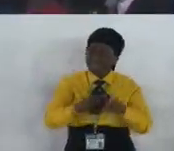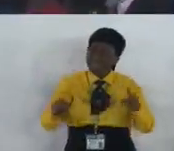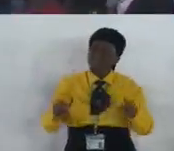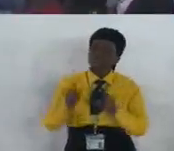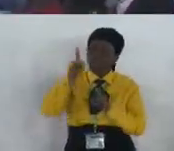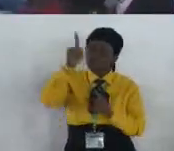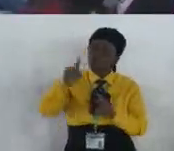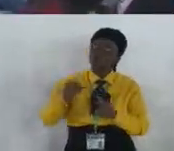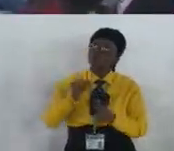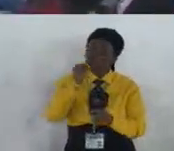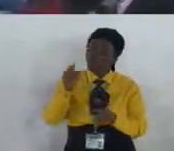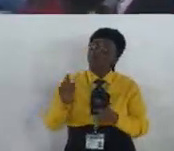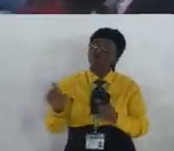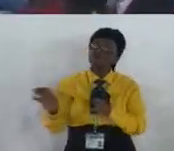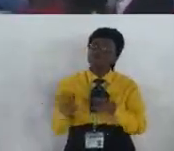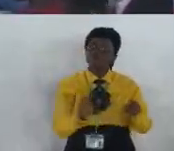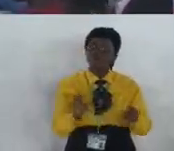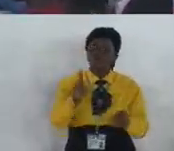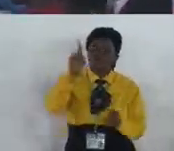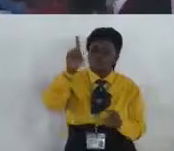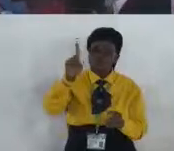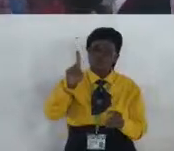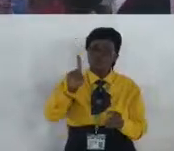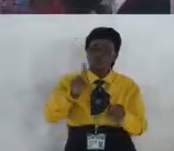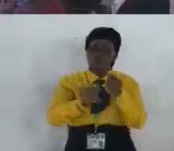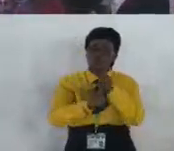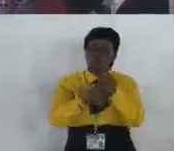You pulled down the wall of Jericho.